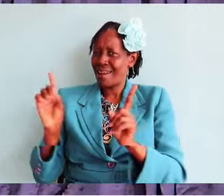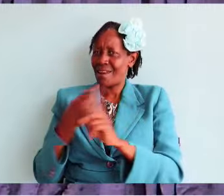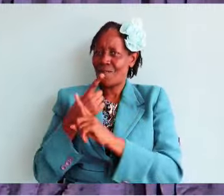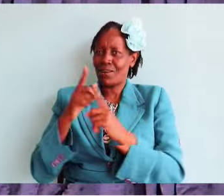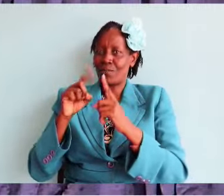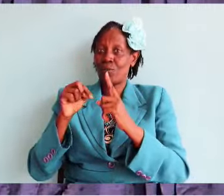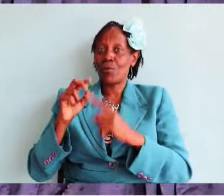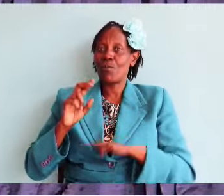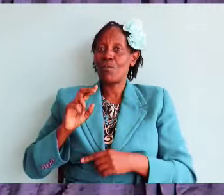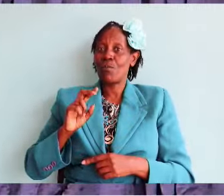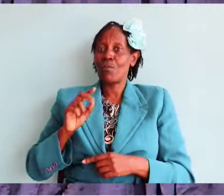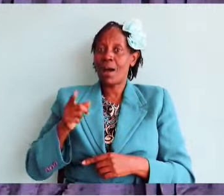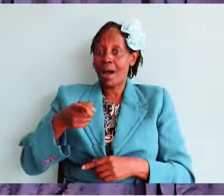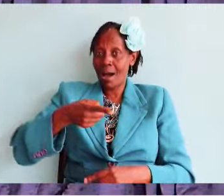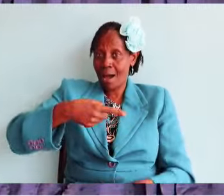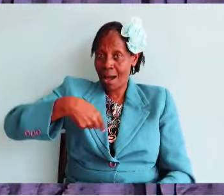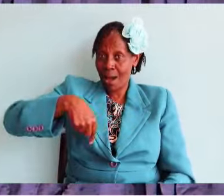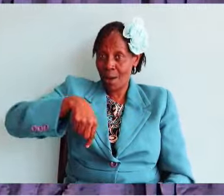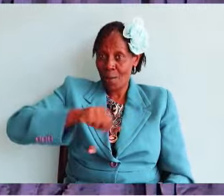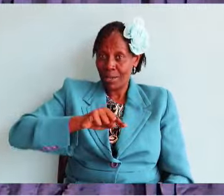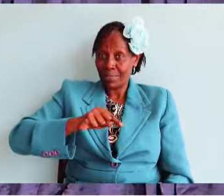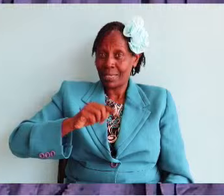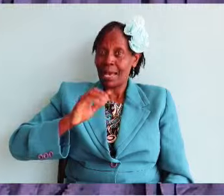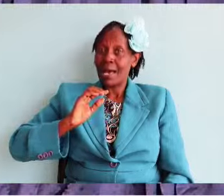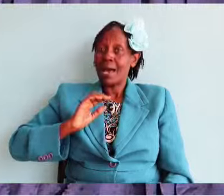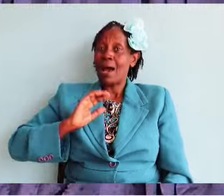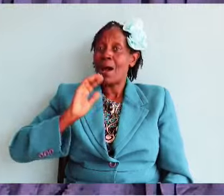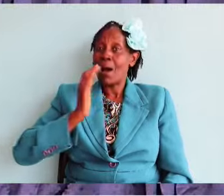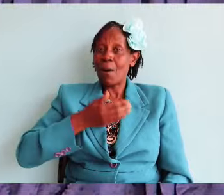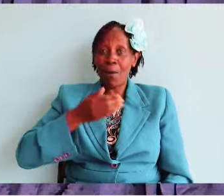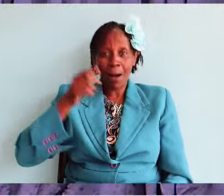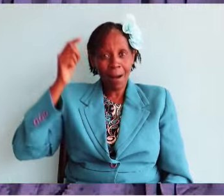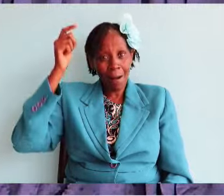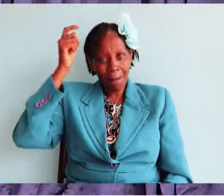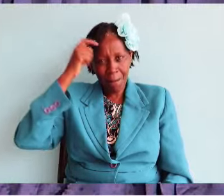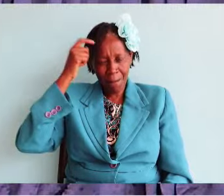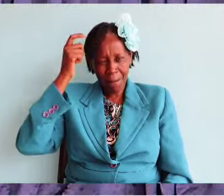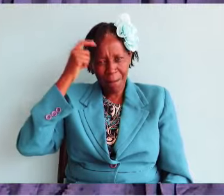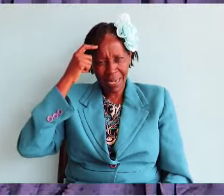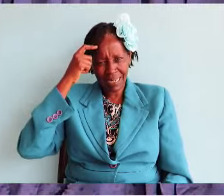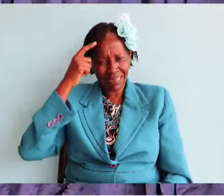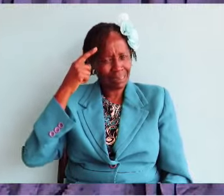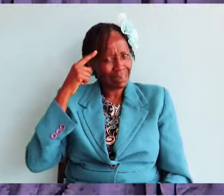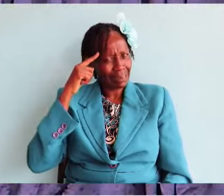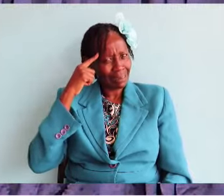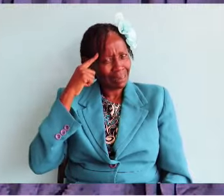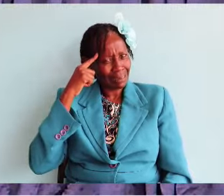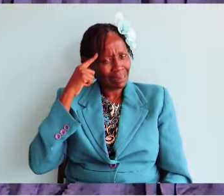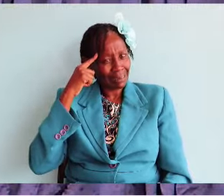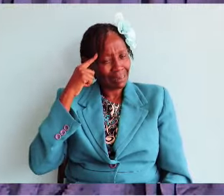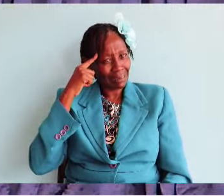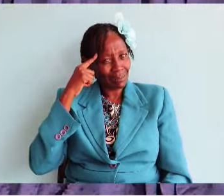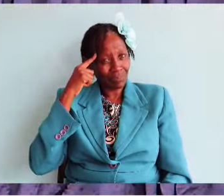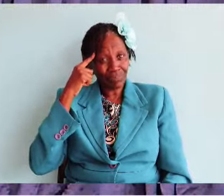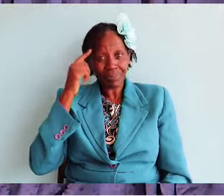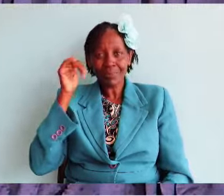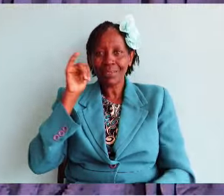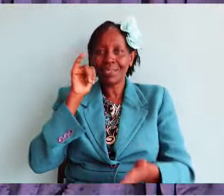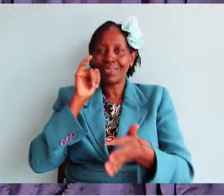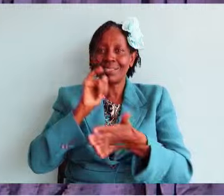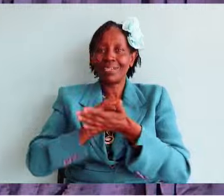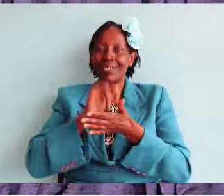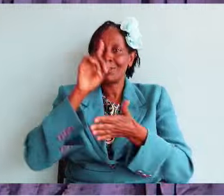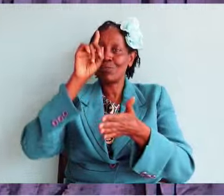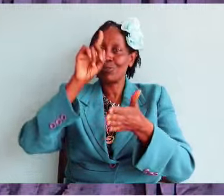his own things, our minds cannot even comprehend it. And that is what makes